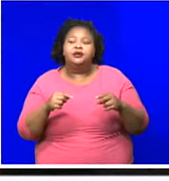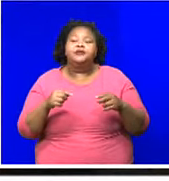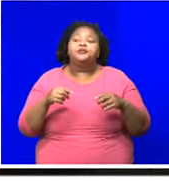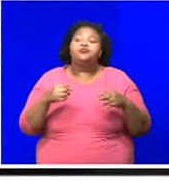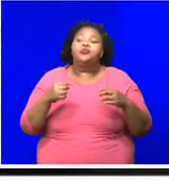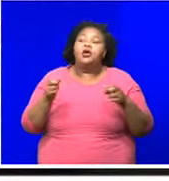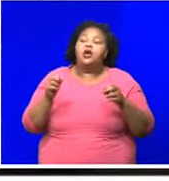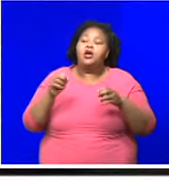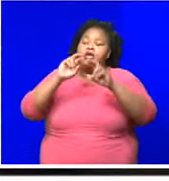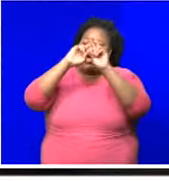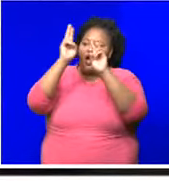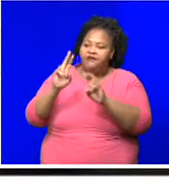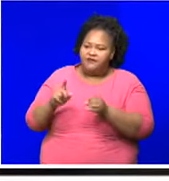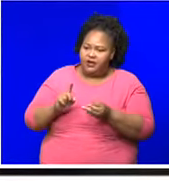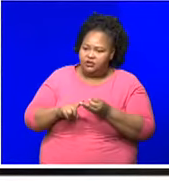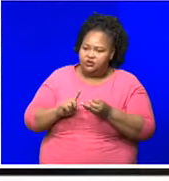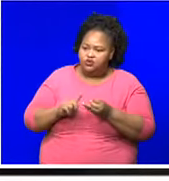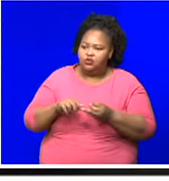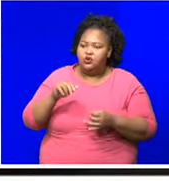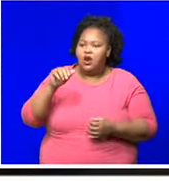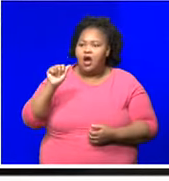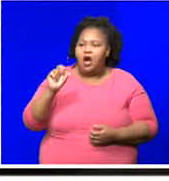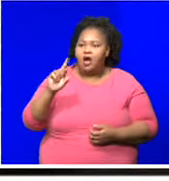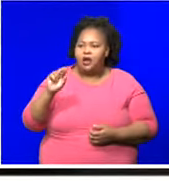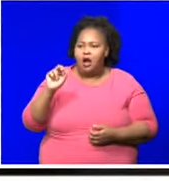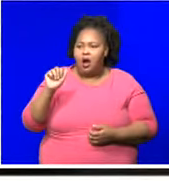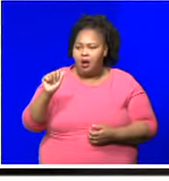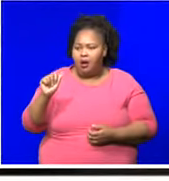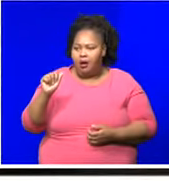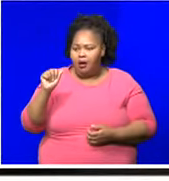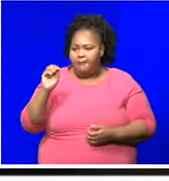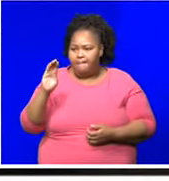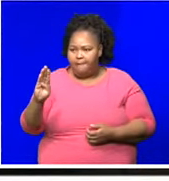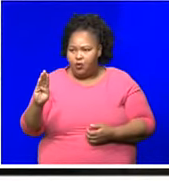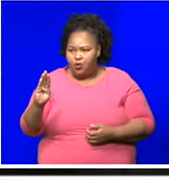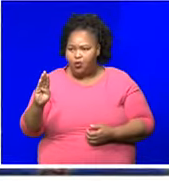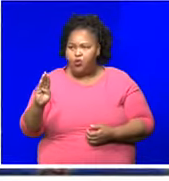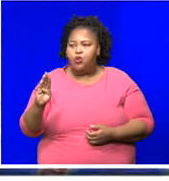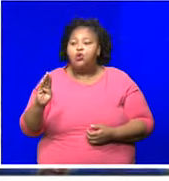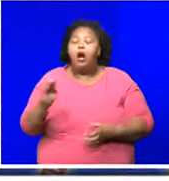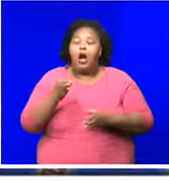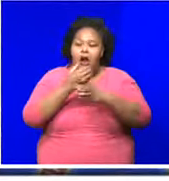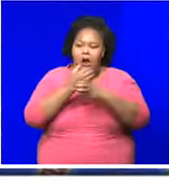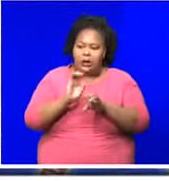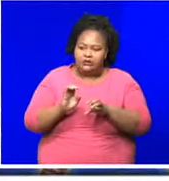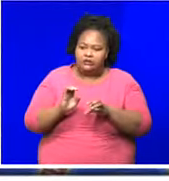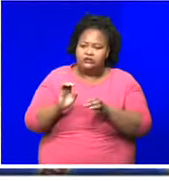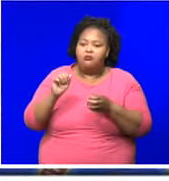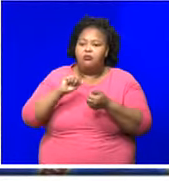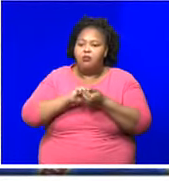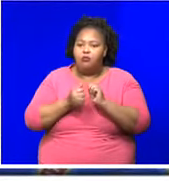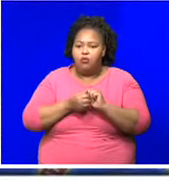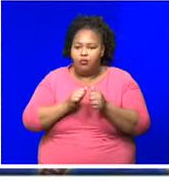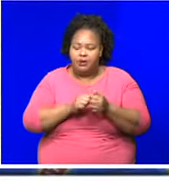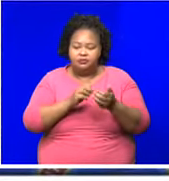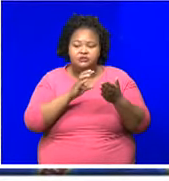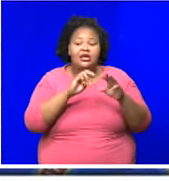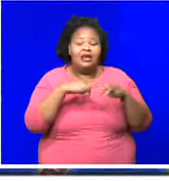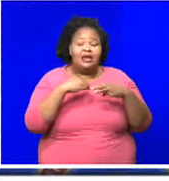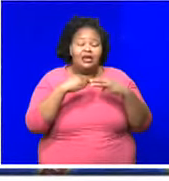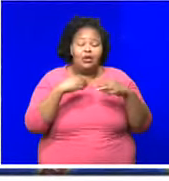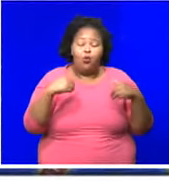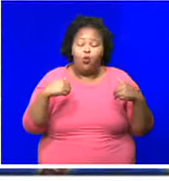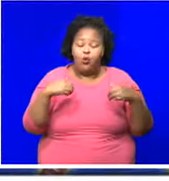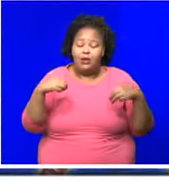regions, highlighting the repercussions of ongoing challenges. The benefits of such a